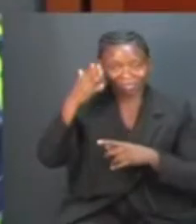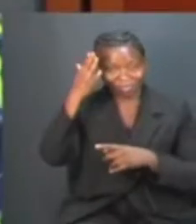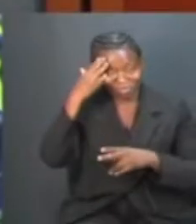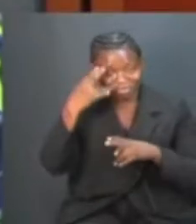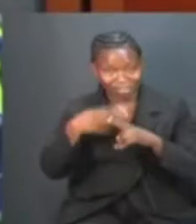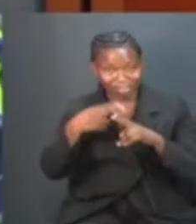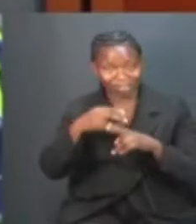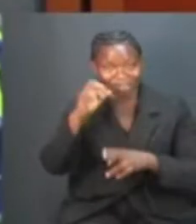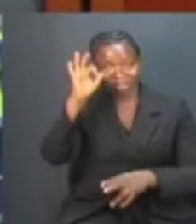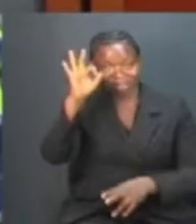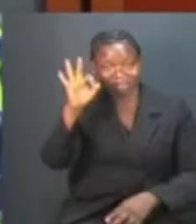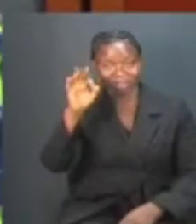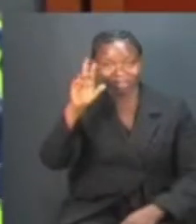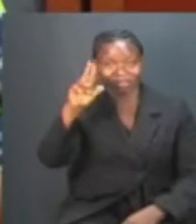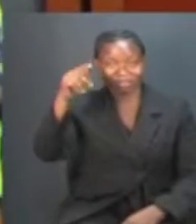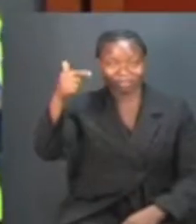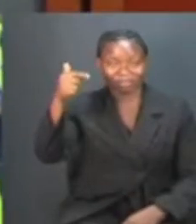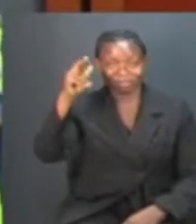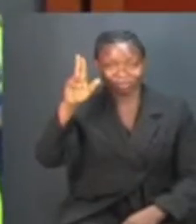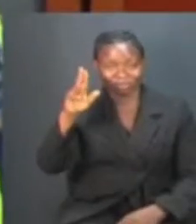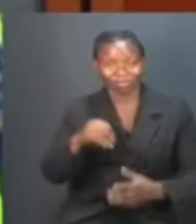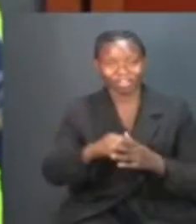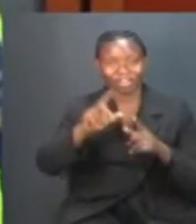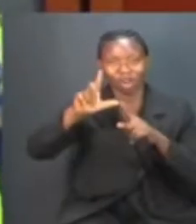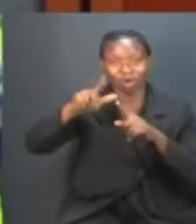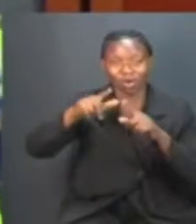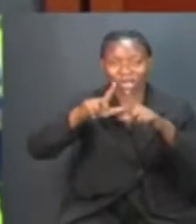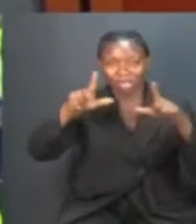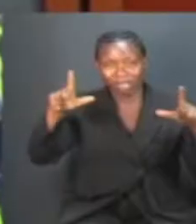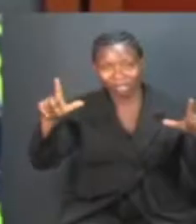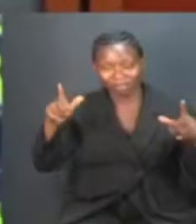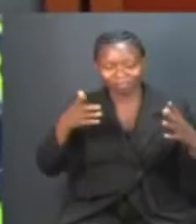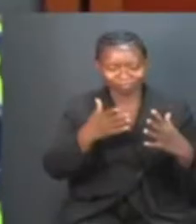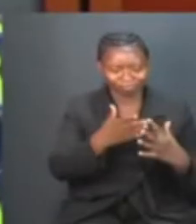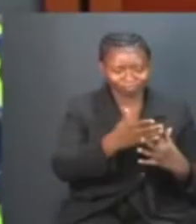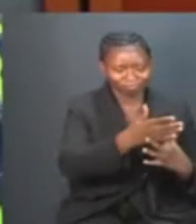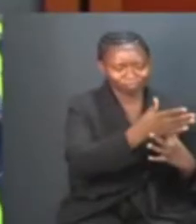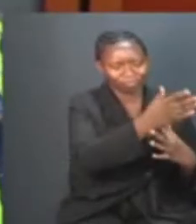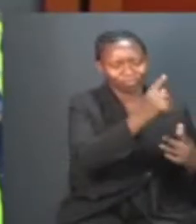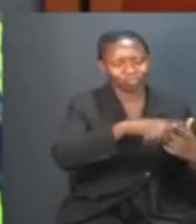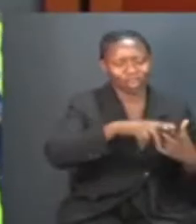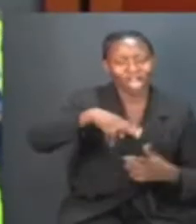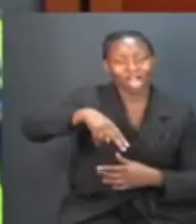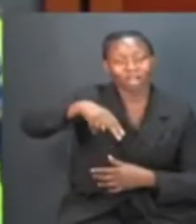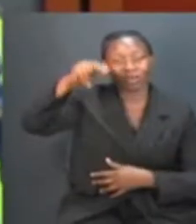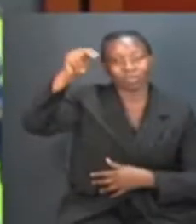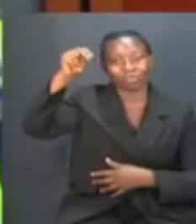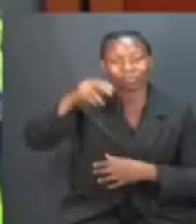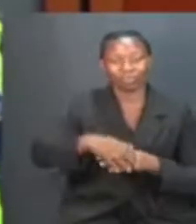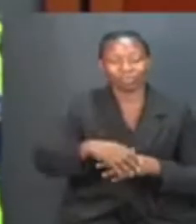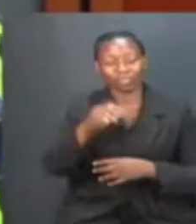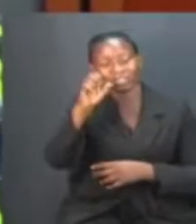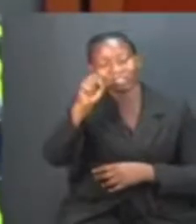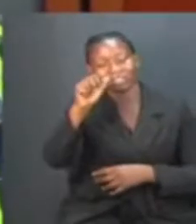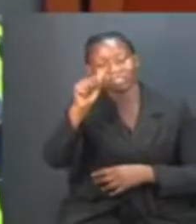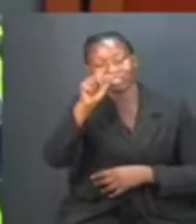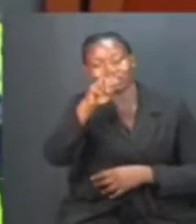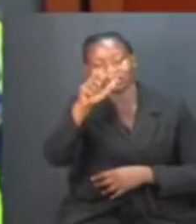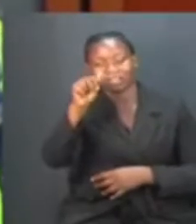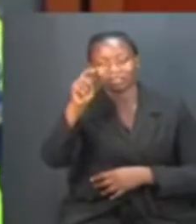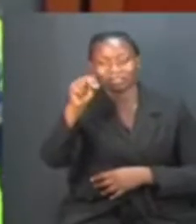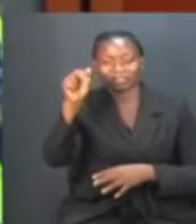or Batakari in my local language, traces its origin to the northern savanna regions of